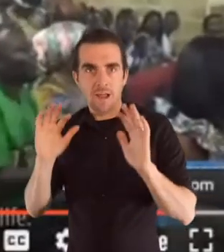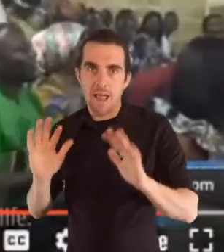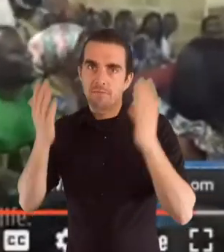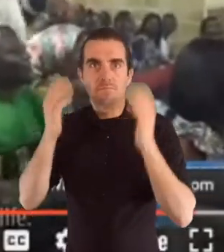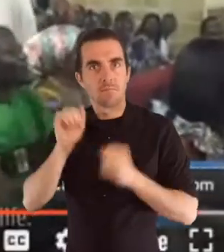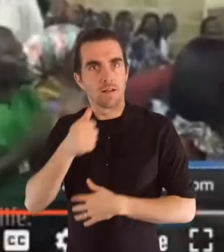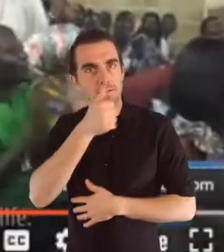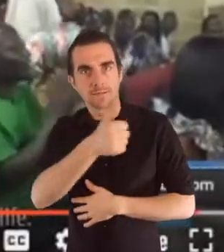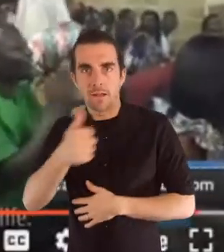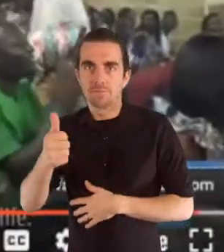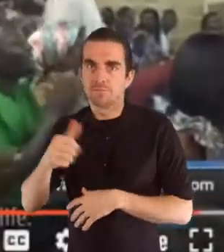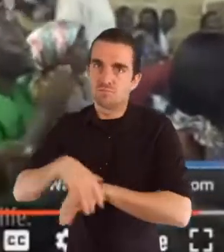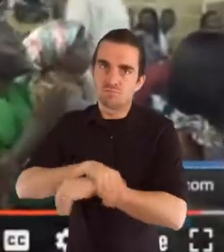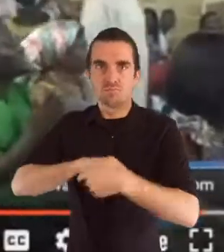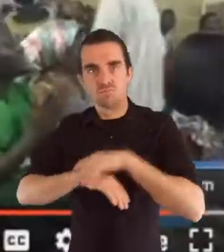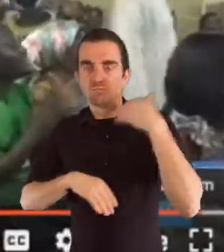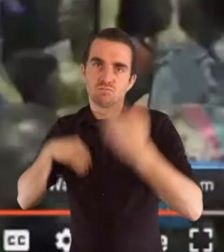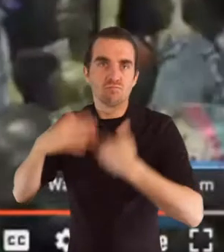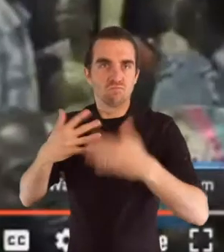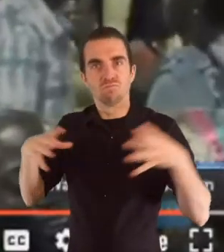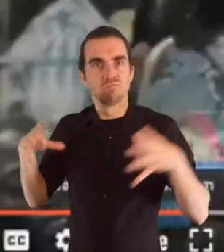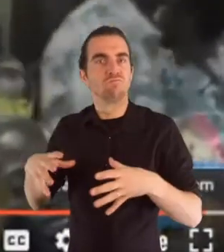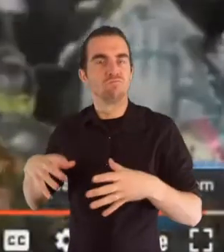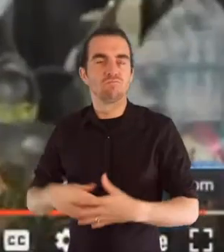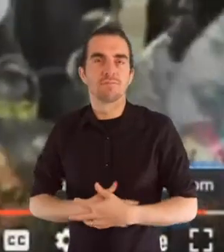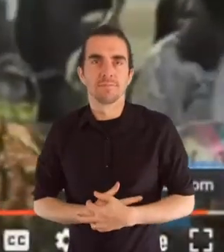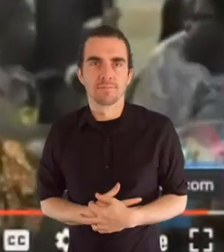and live an independent life.